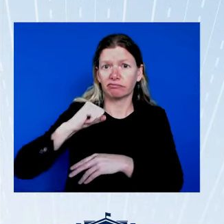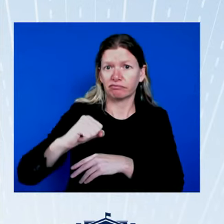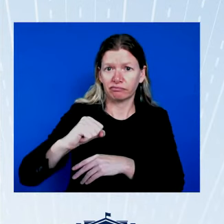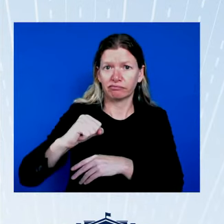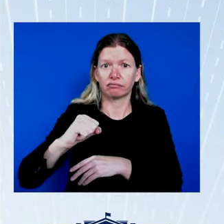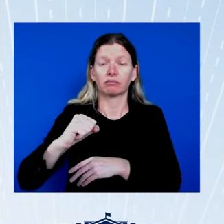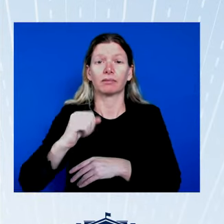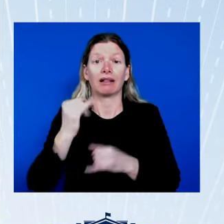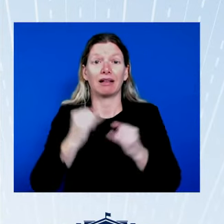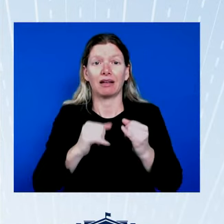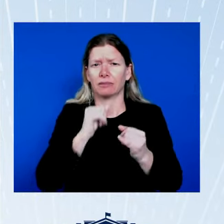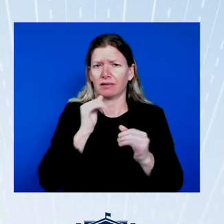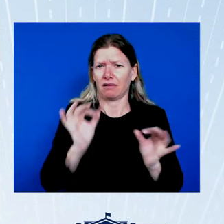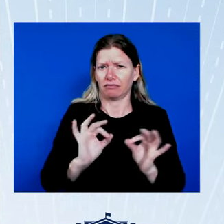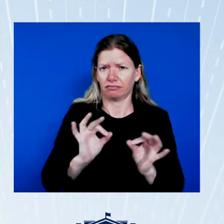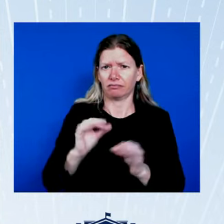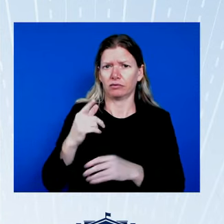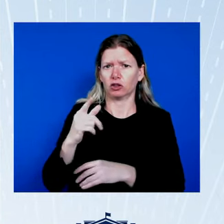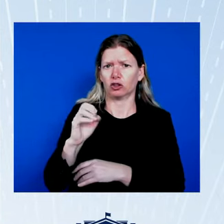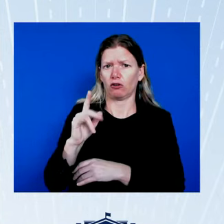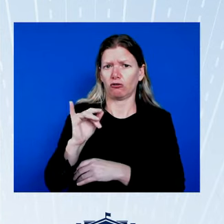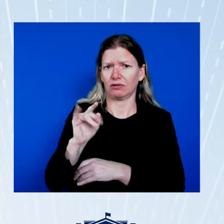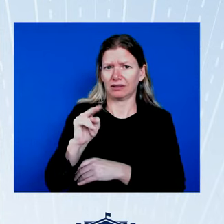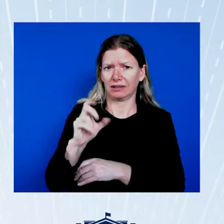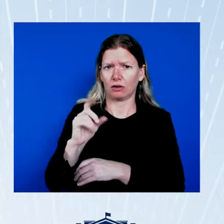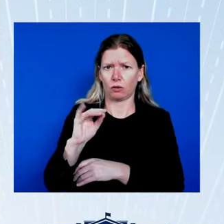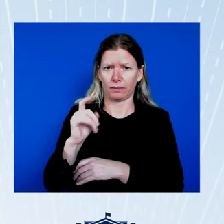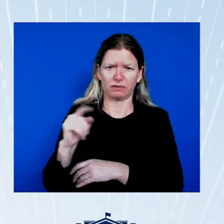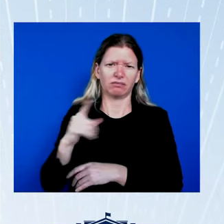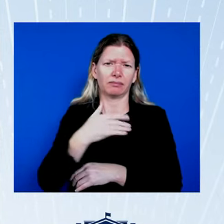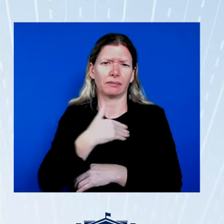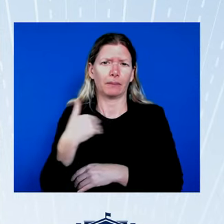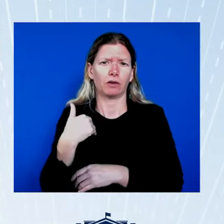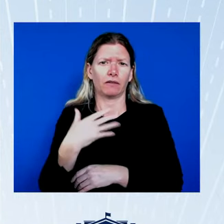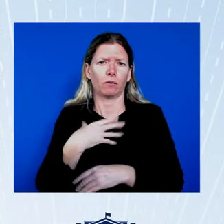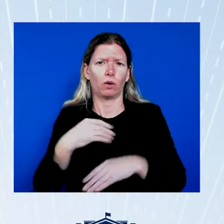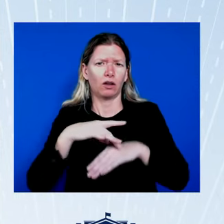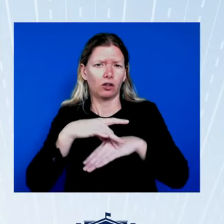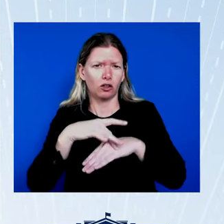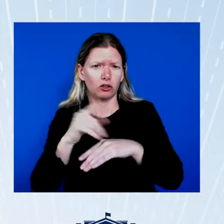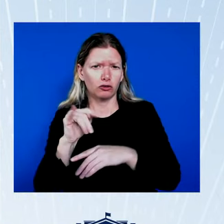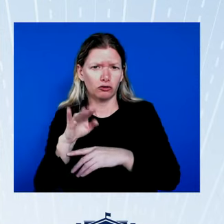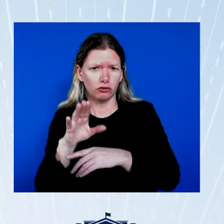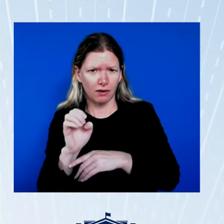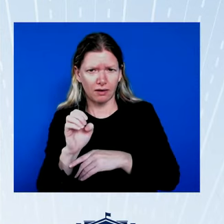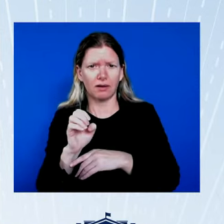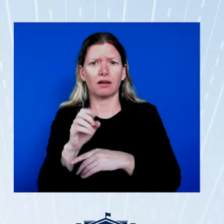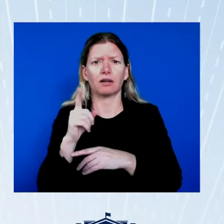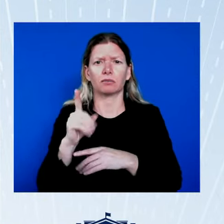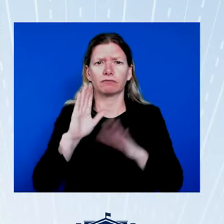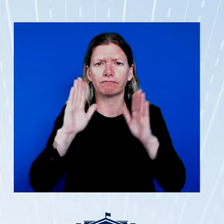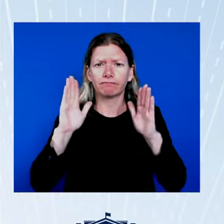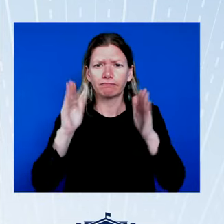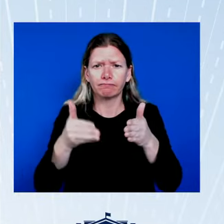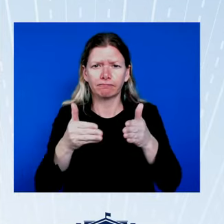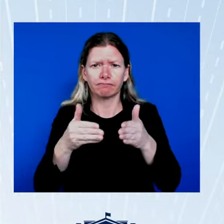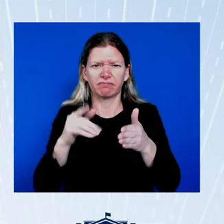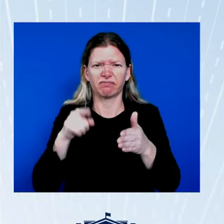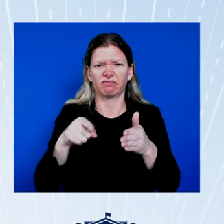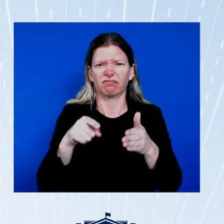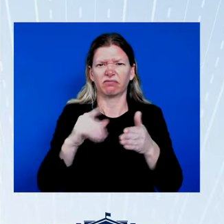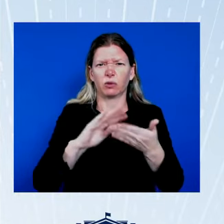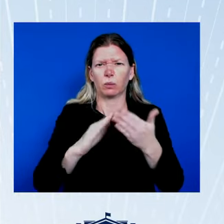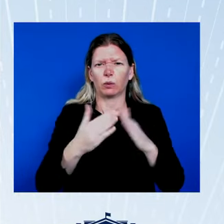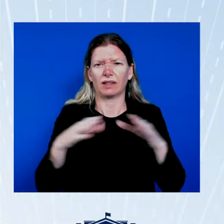nonprofit community action agency serving low-income families in over five counties in northwestern and west central Minnesota. So without